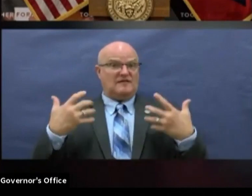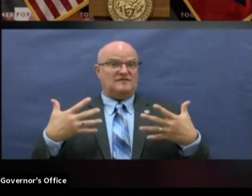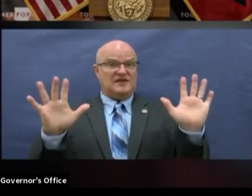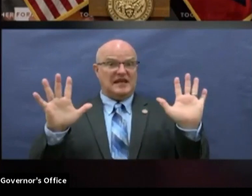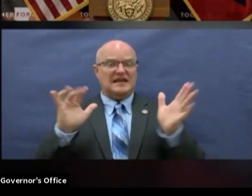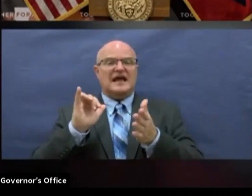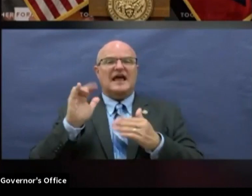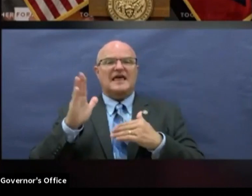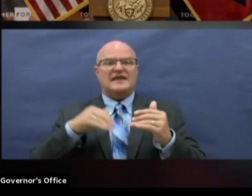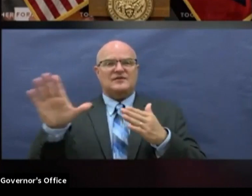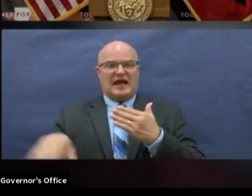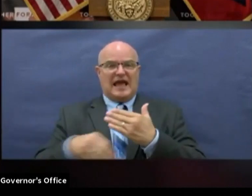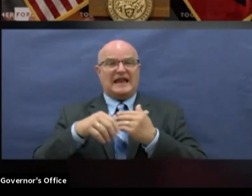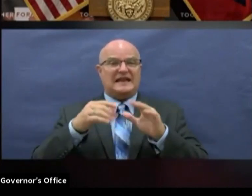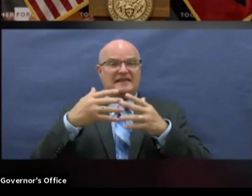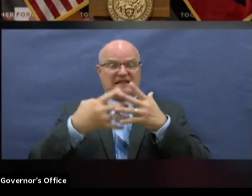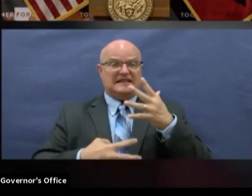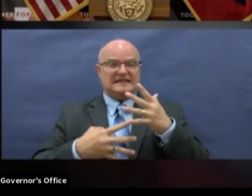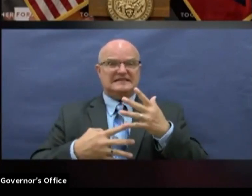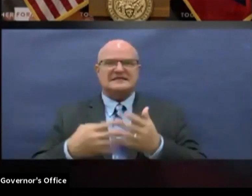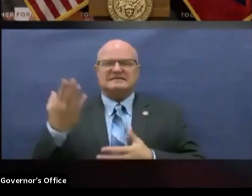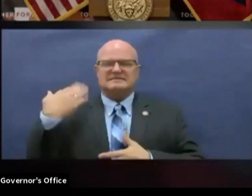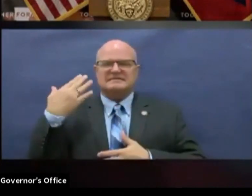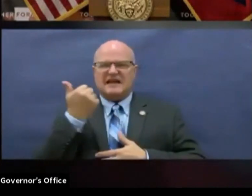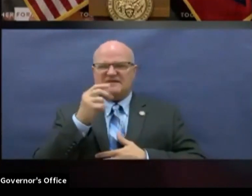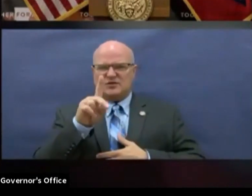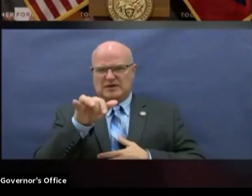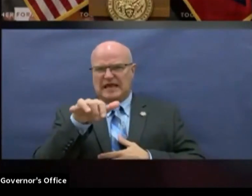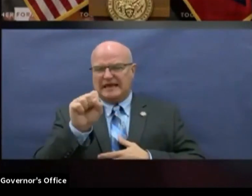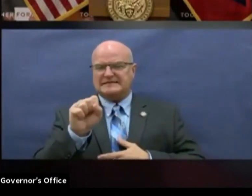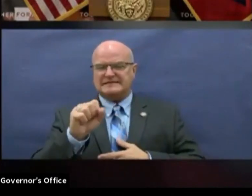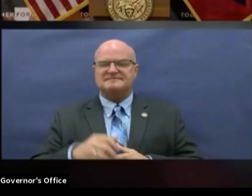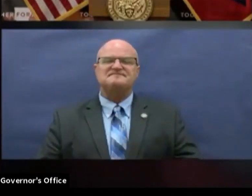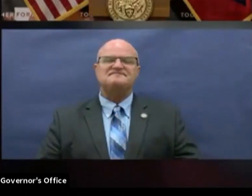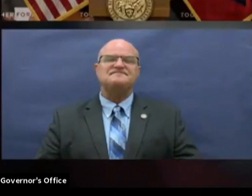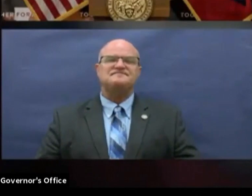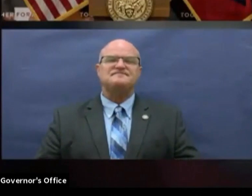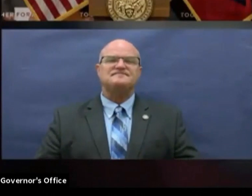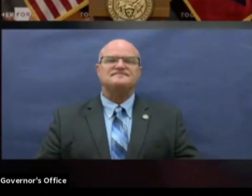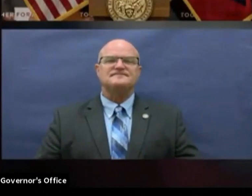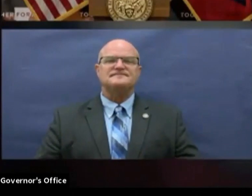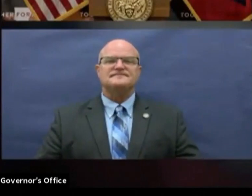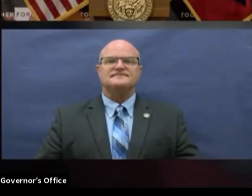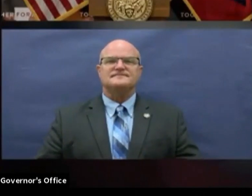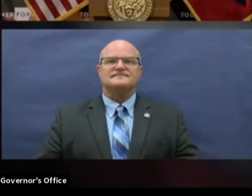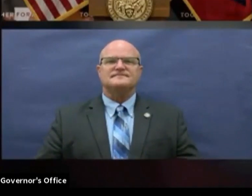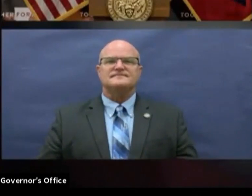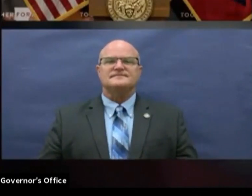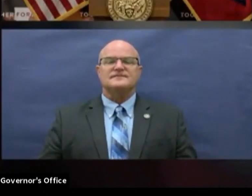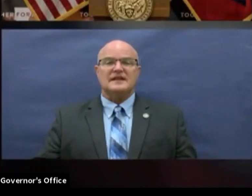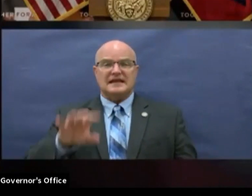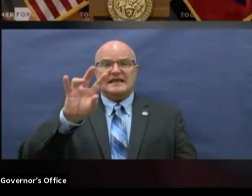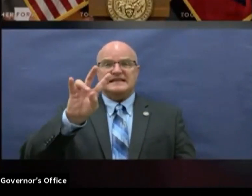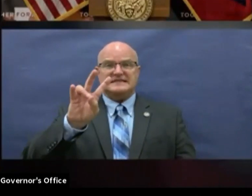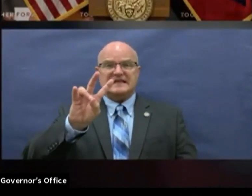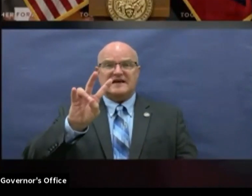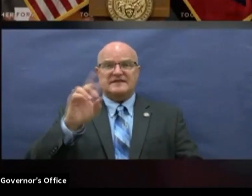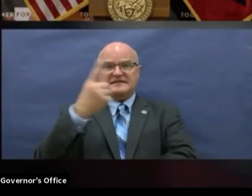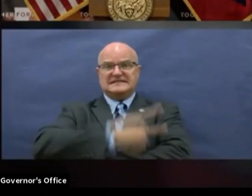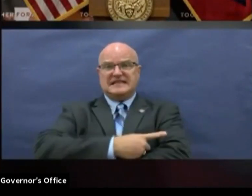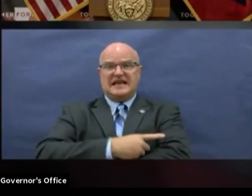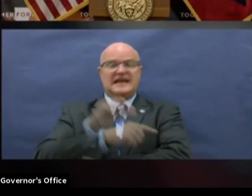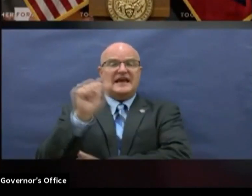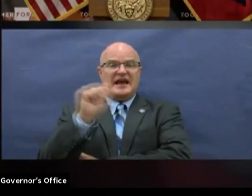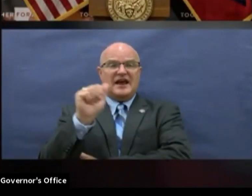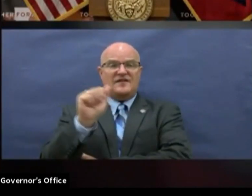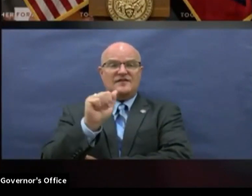were added to the list the last couple of days anyway. And then the 7-day rolling average of